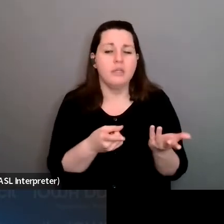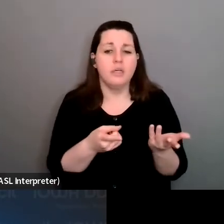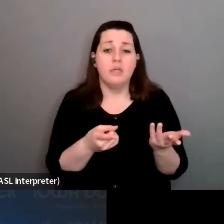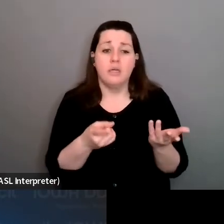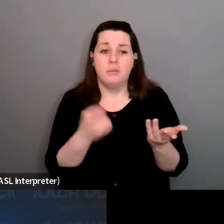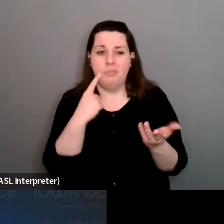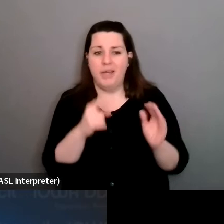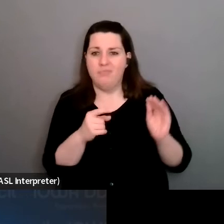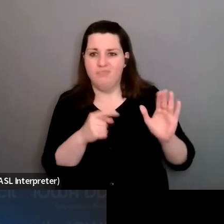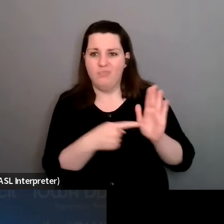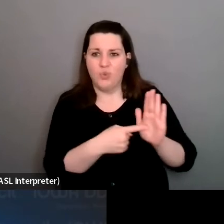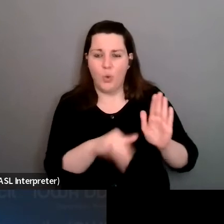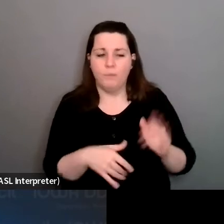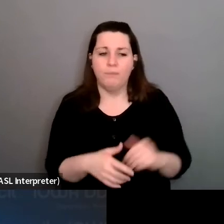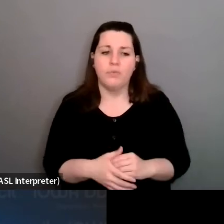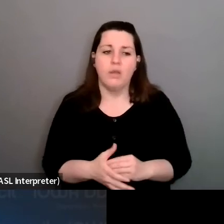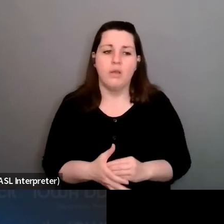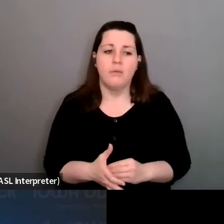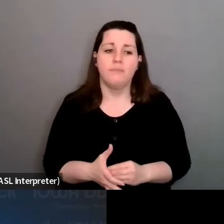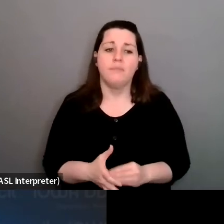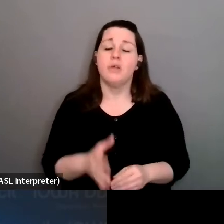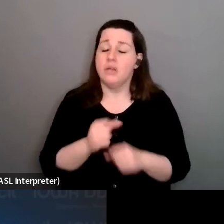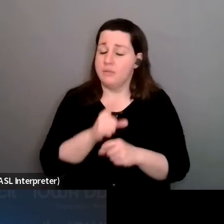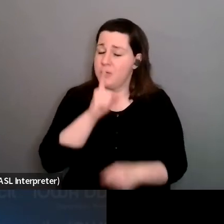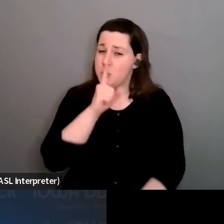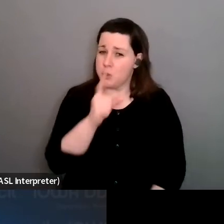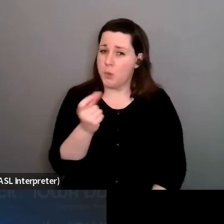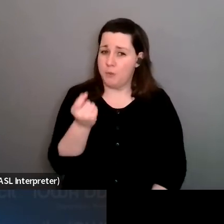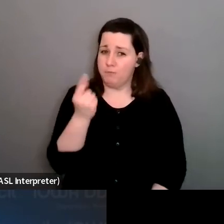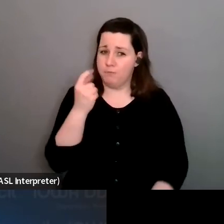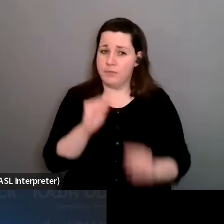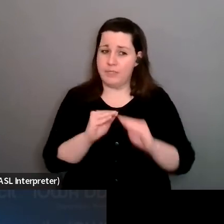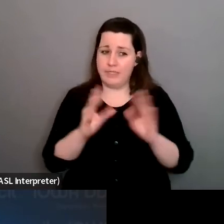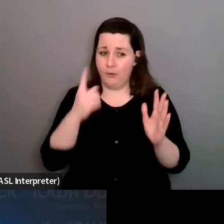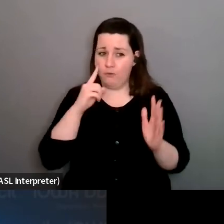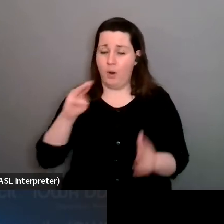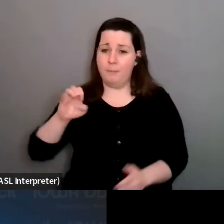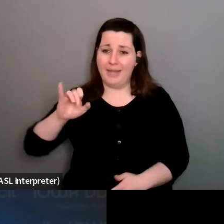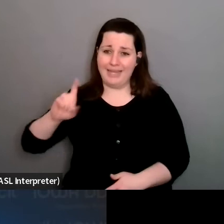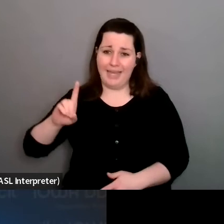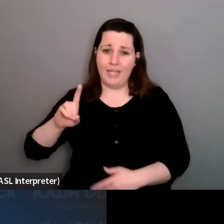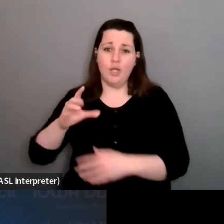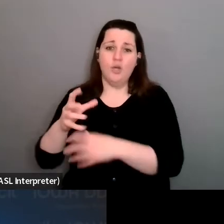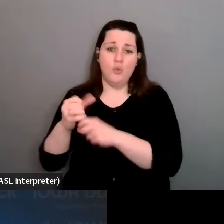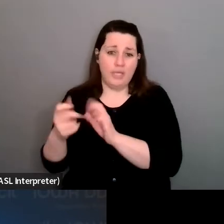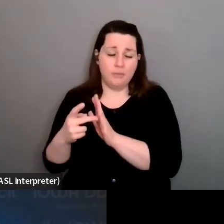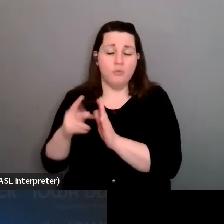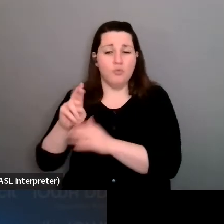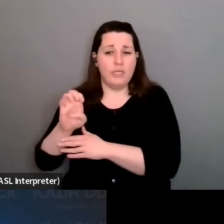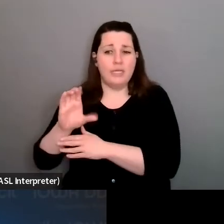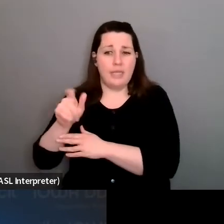information. One thing to make sure that you do understand, though, when it comes to Medicaid recapture is qualified disability-related